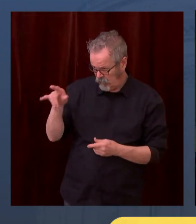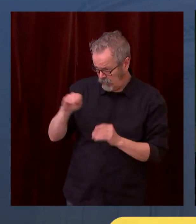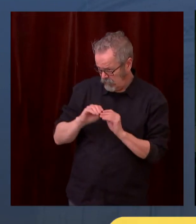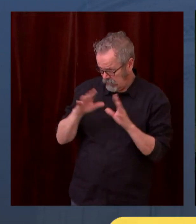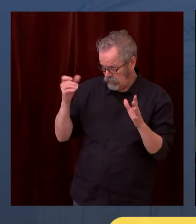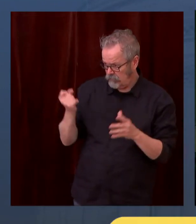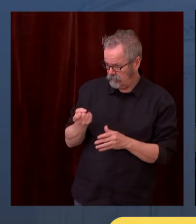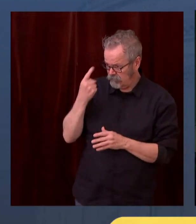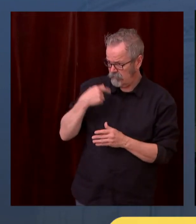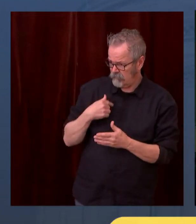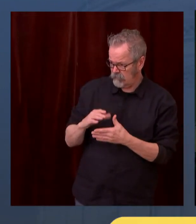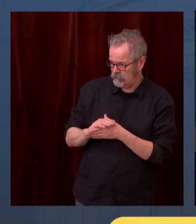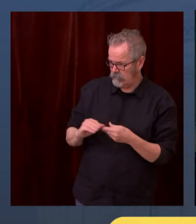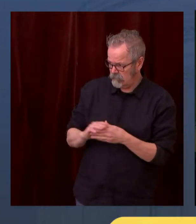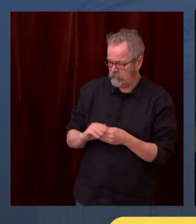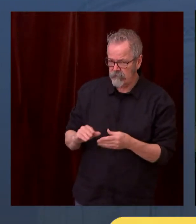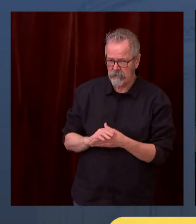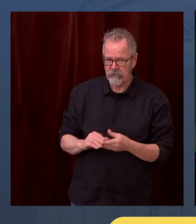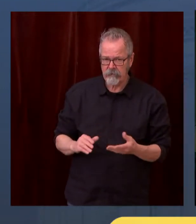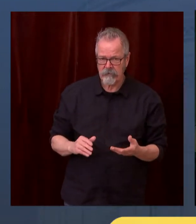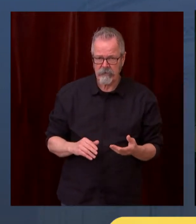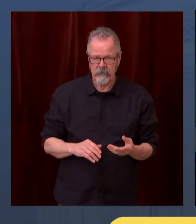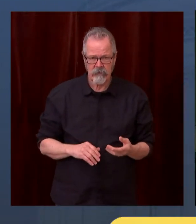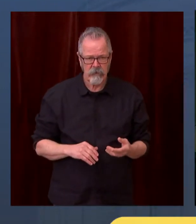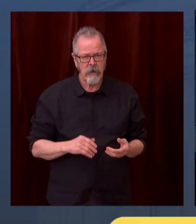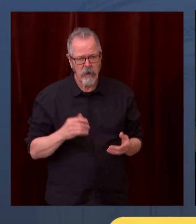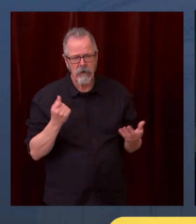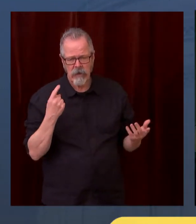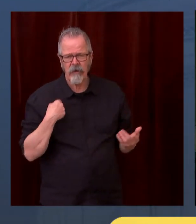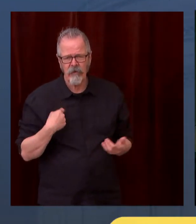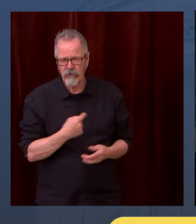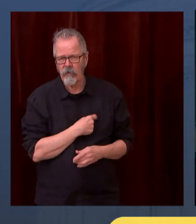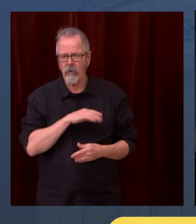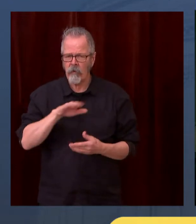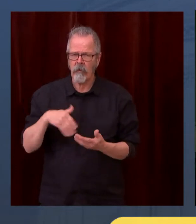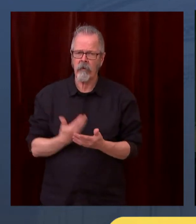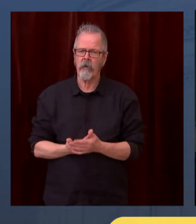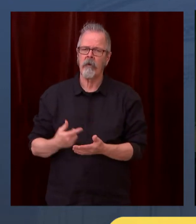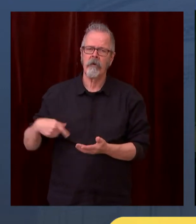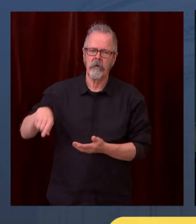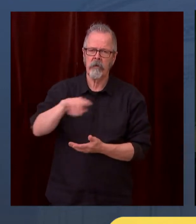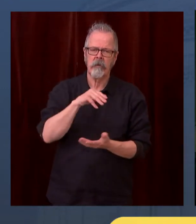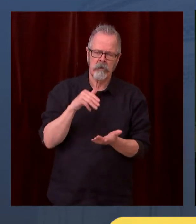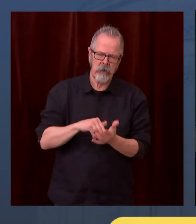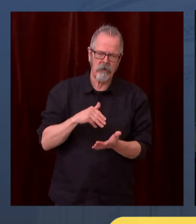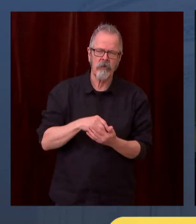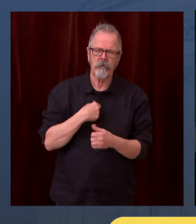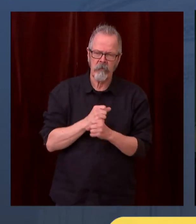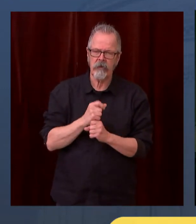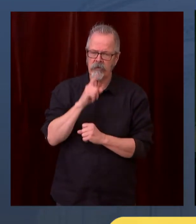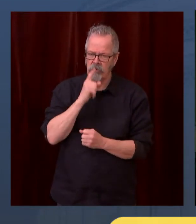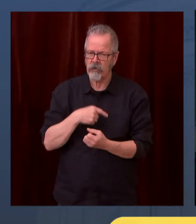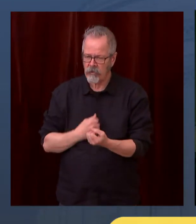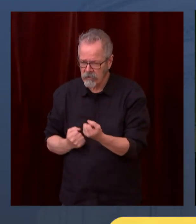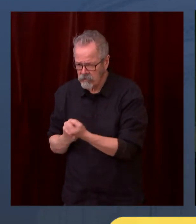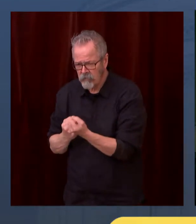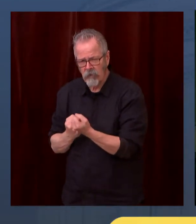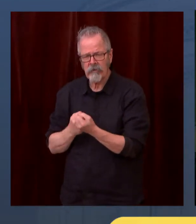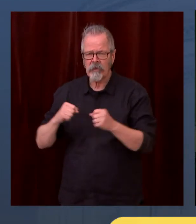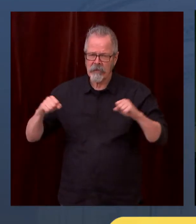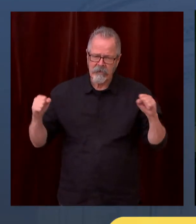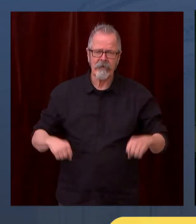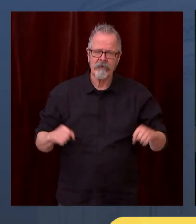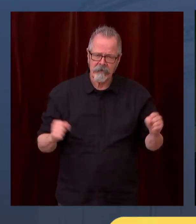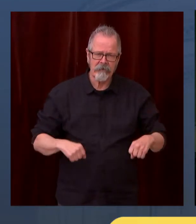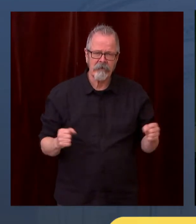And certainly we want to work with our providers and want to do everything we can to support those providers. But certainly there are times